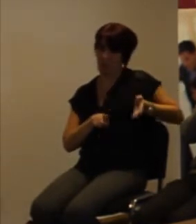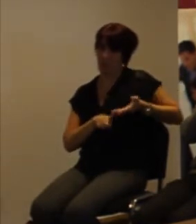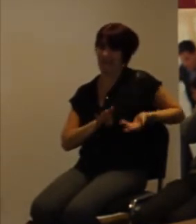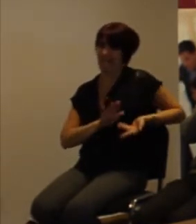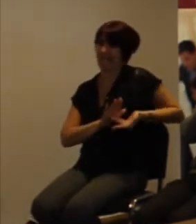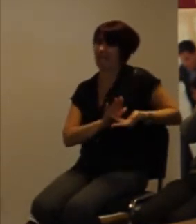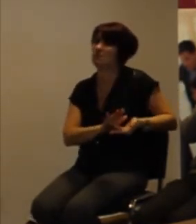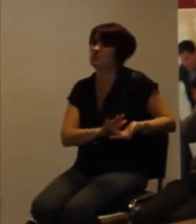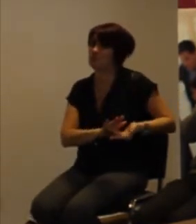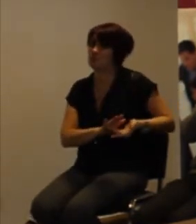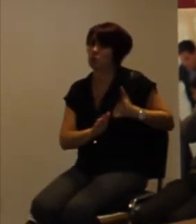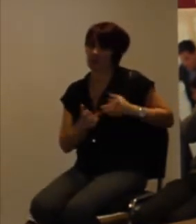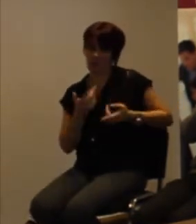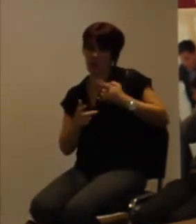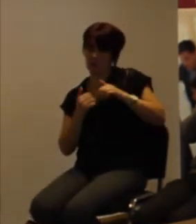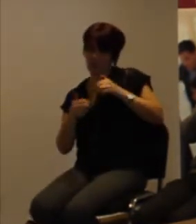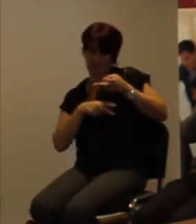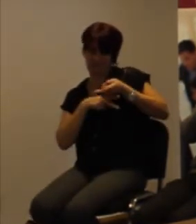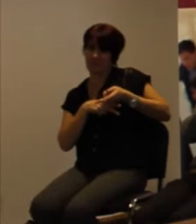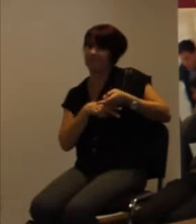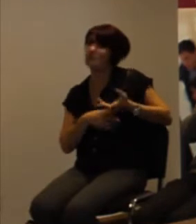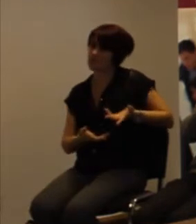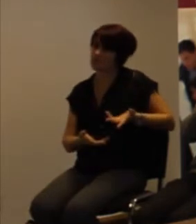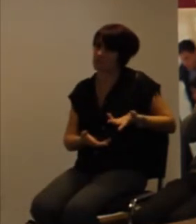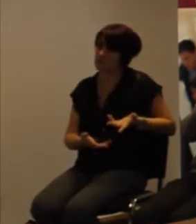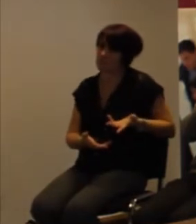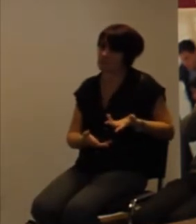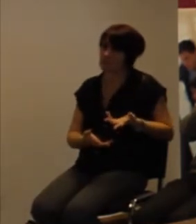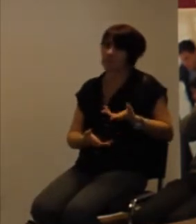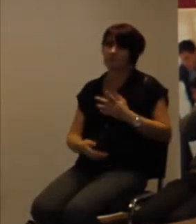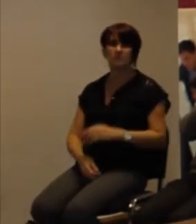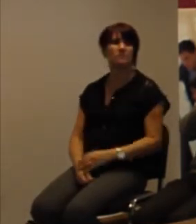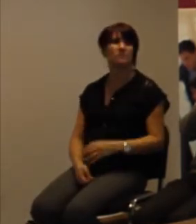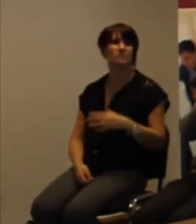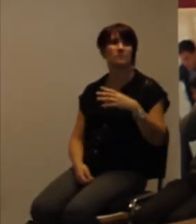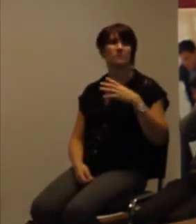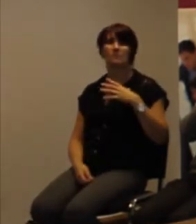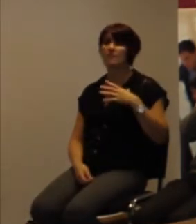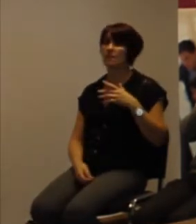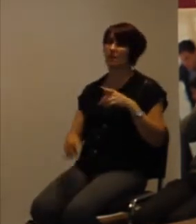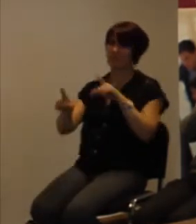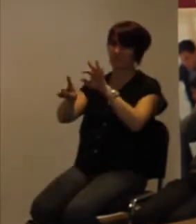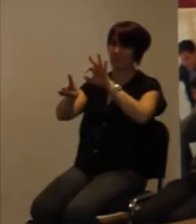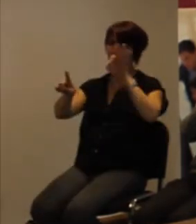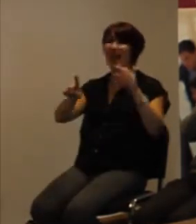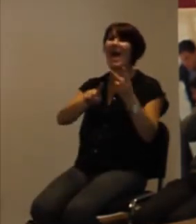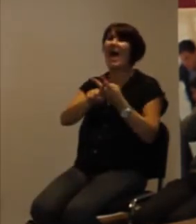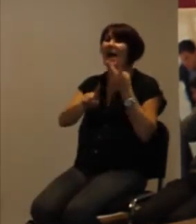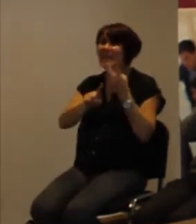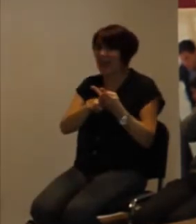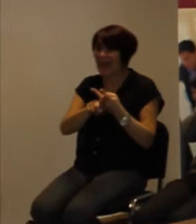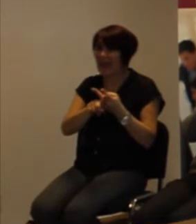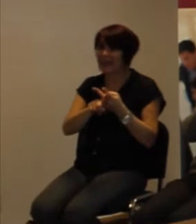from purely their reading role, to stray into other areas which are not appropriate and could undermine quality. Yes? Sorry, again with that, because